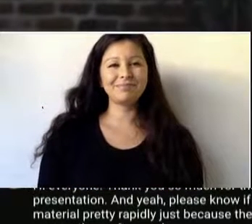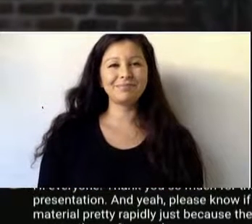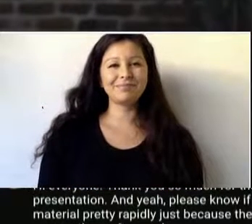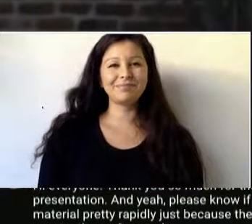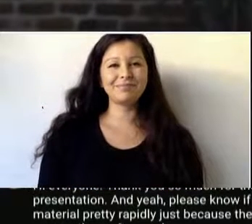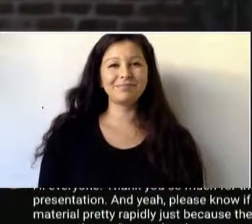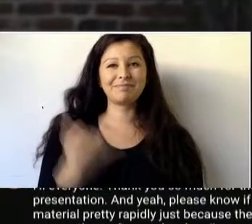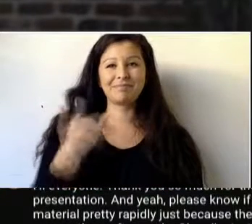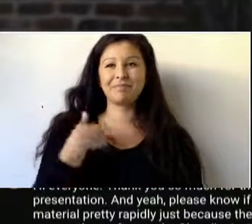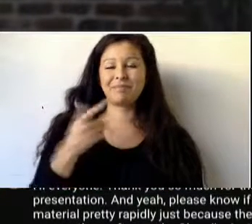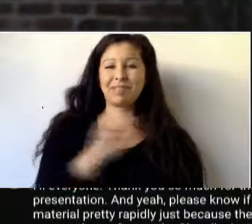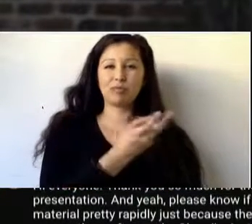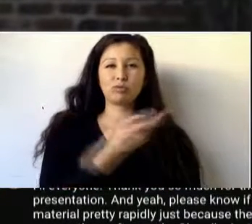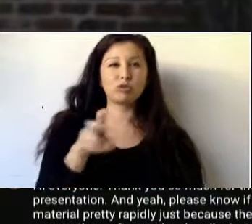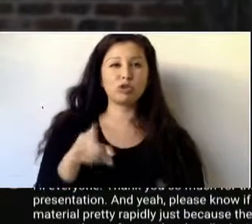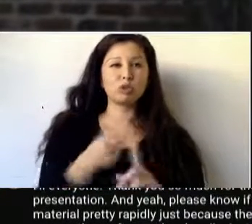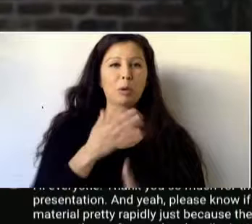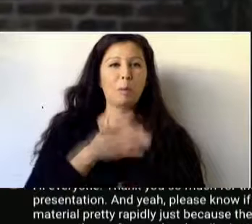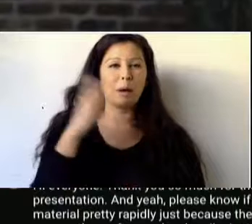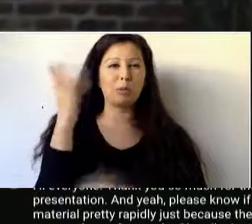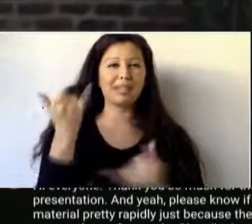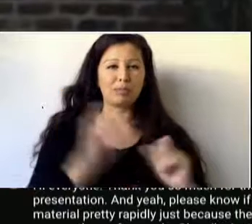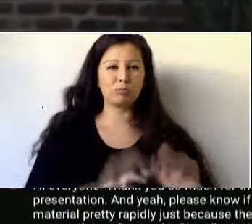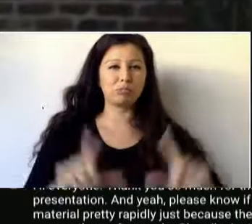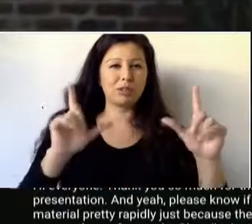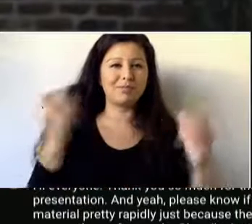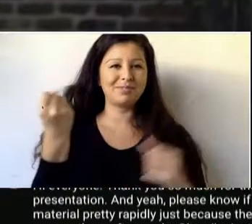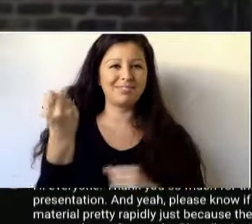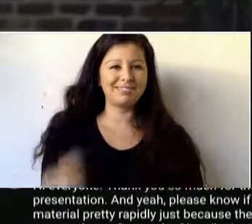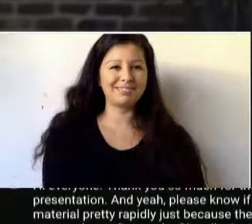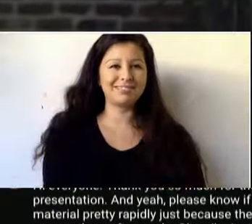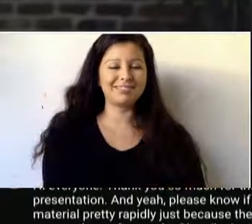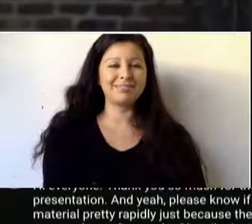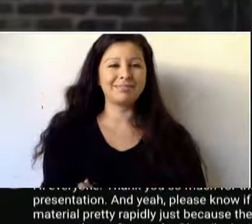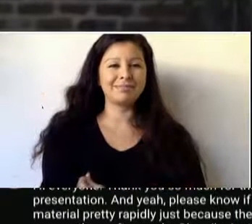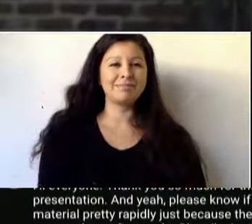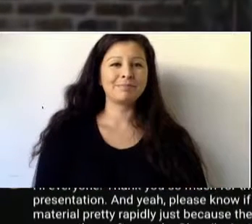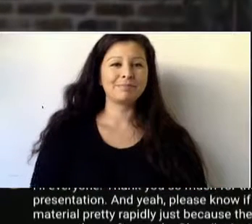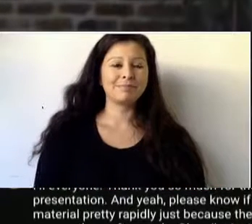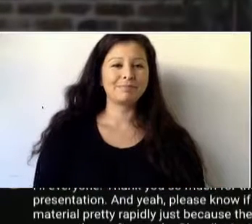Okay, I'm just going to switch over to my presentation screen.